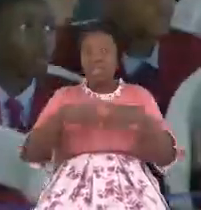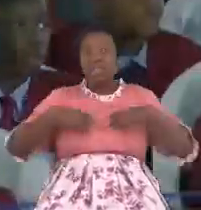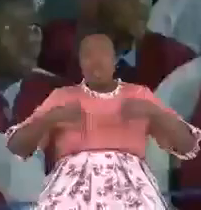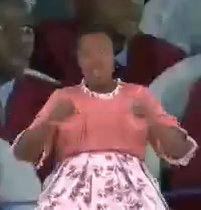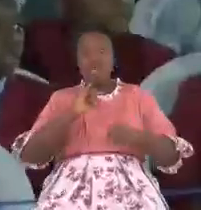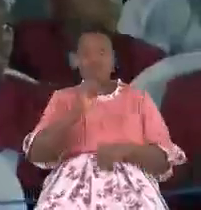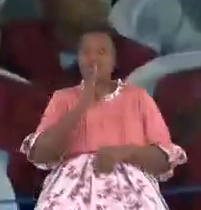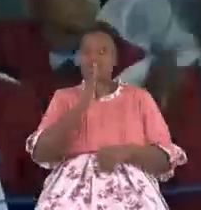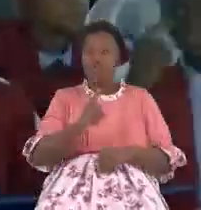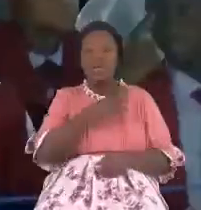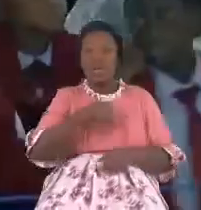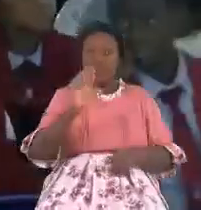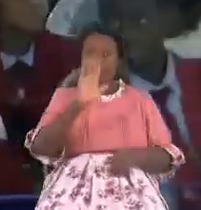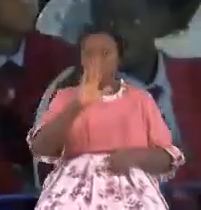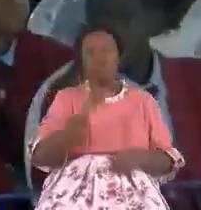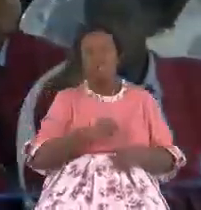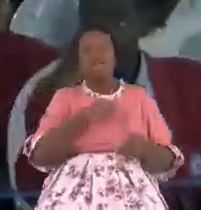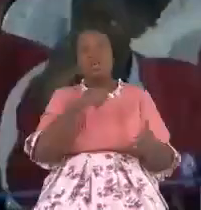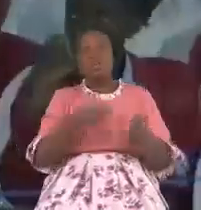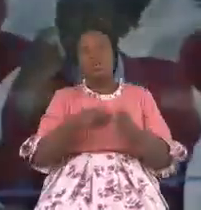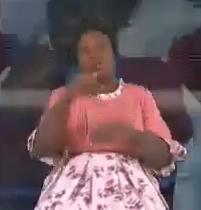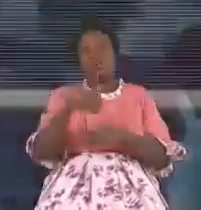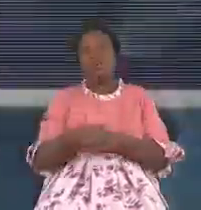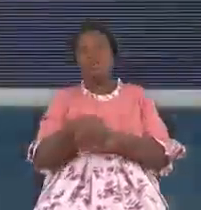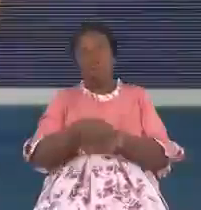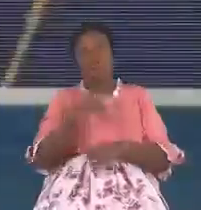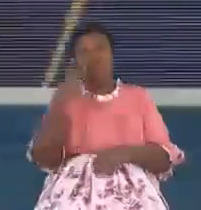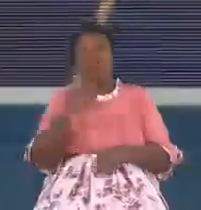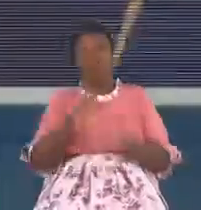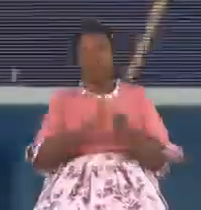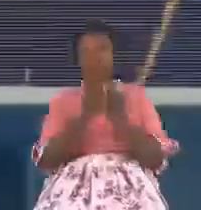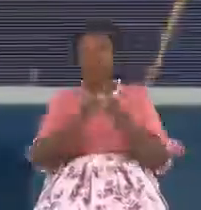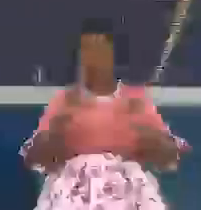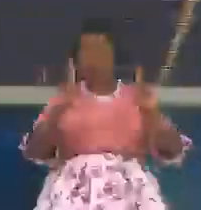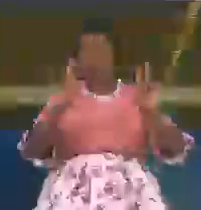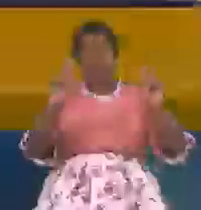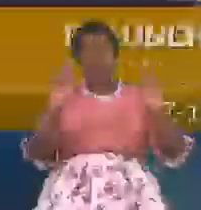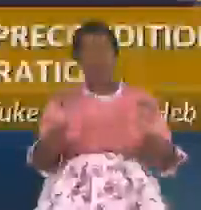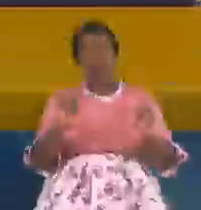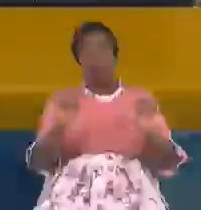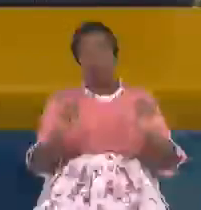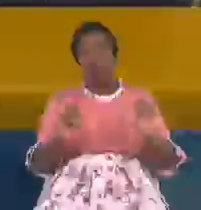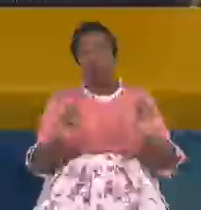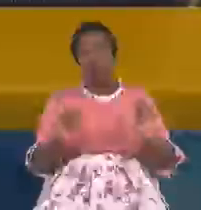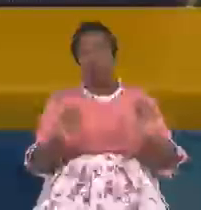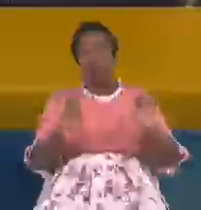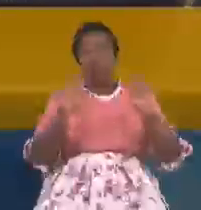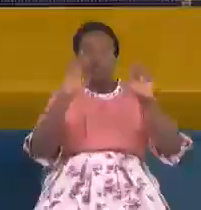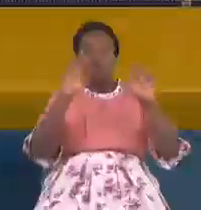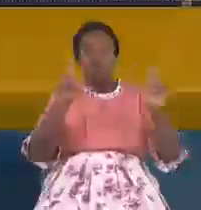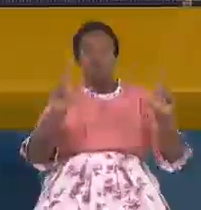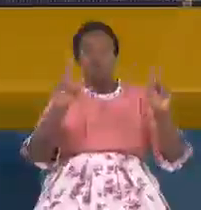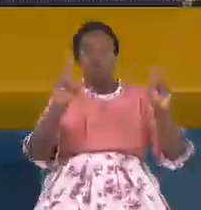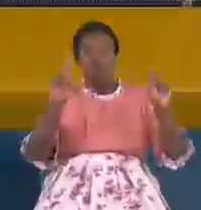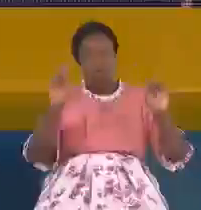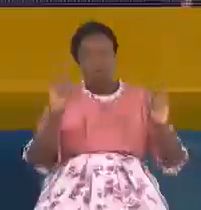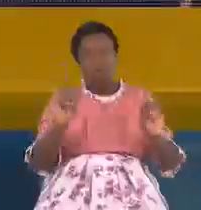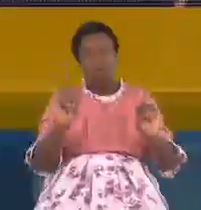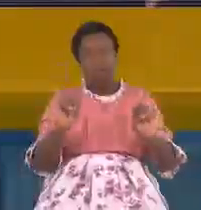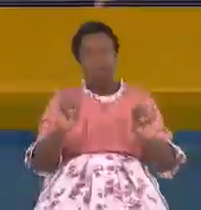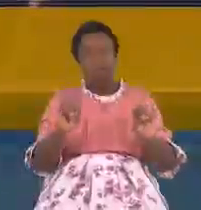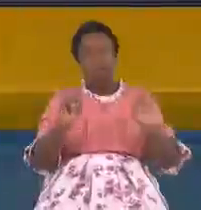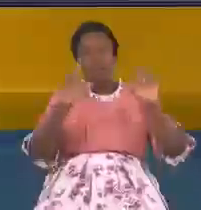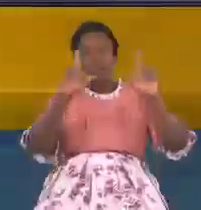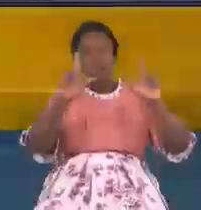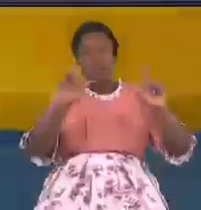look at luke chapter 19 verse 5 luke chapter 19 verse 5 and